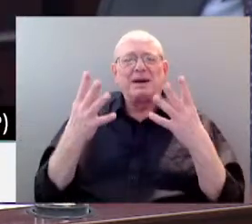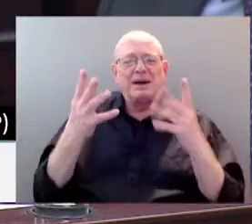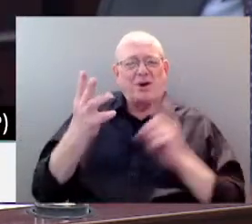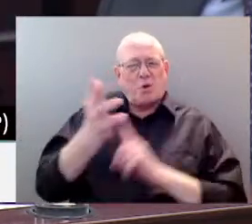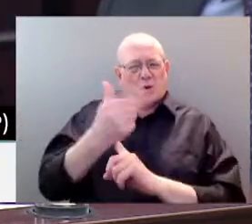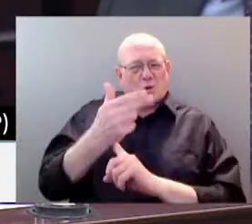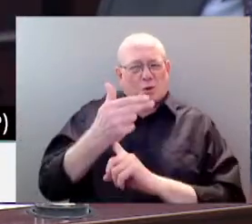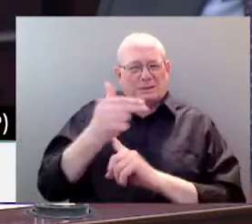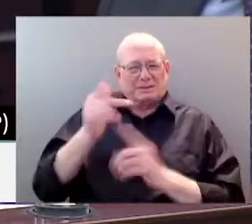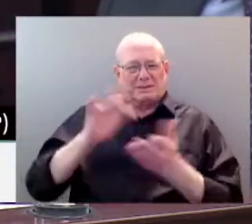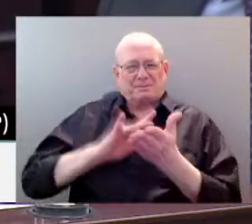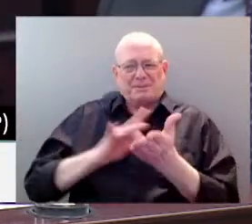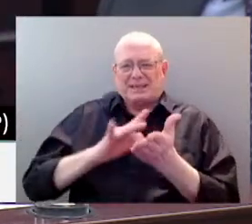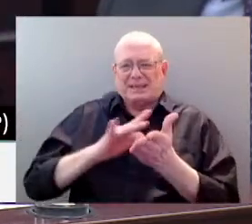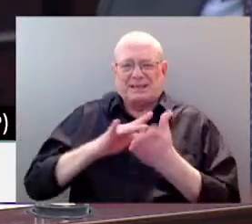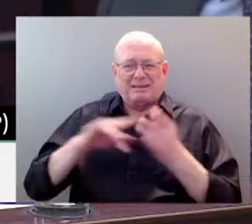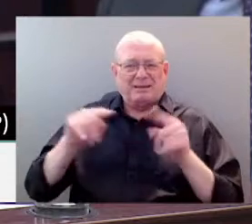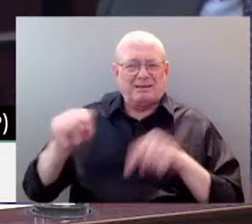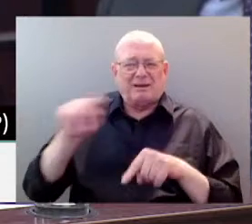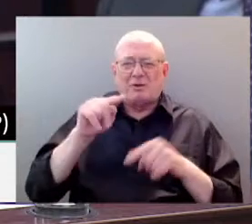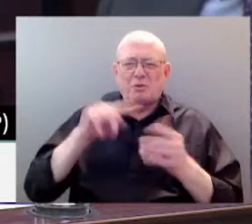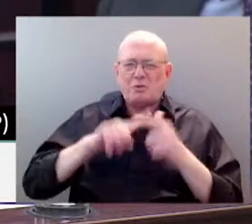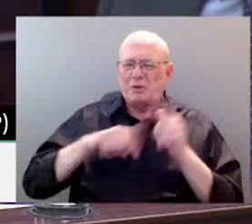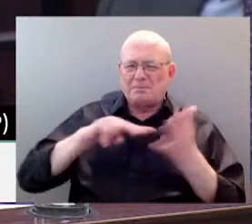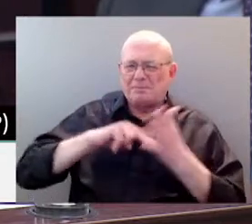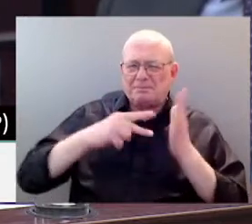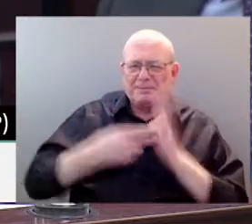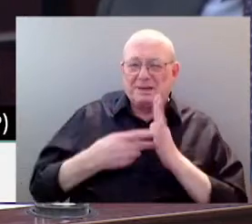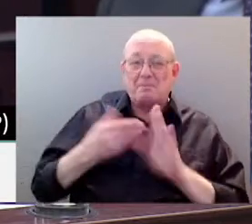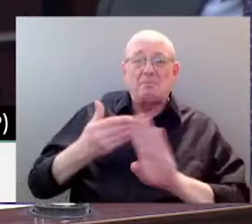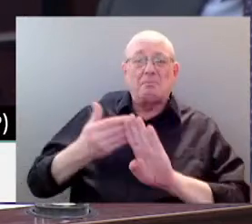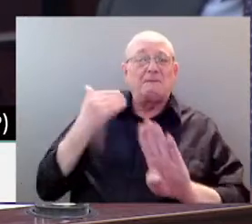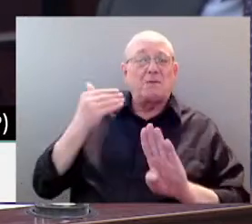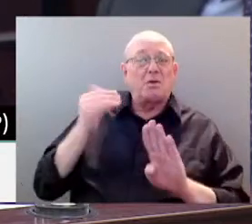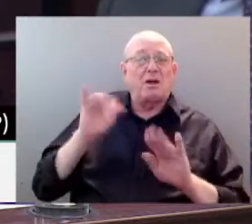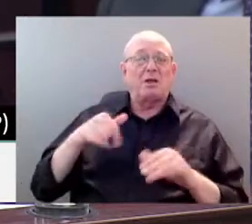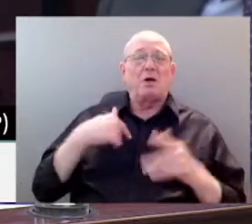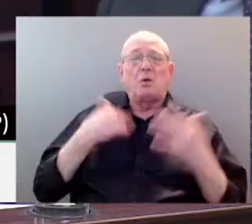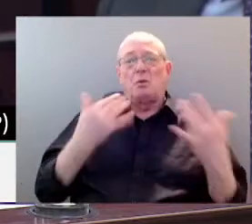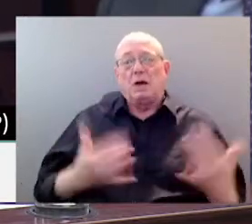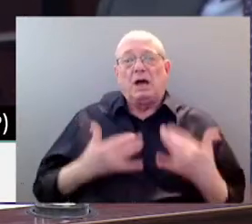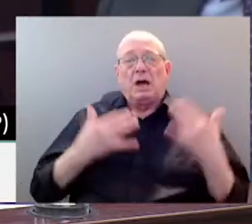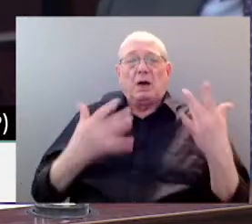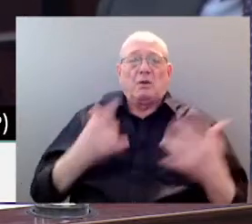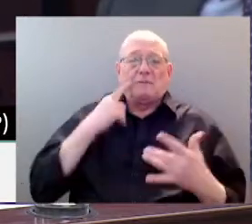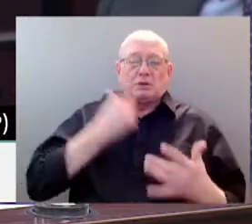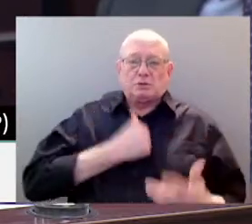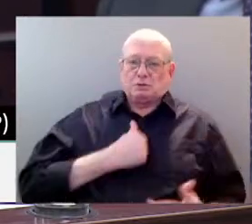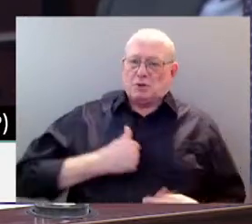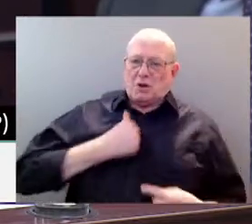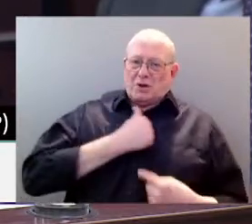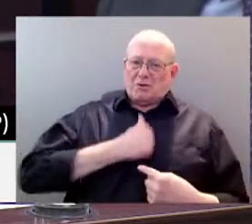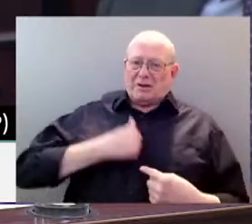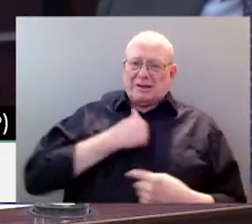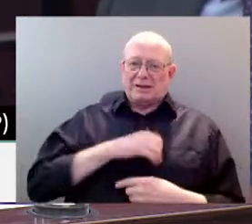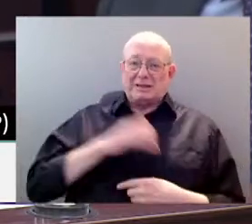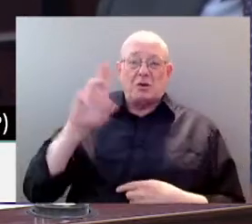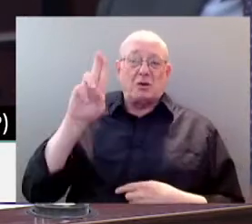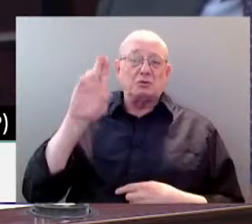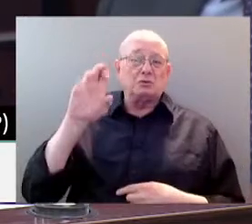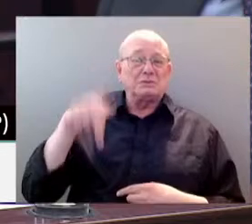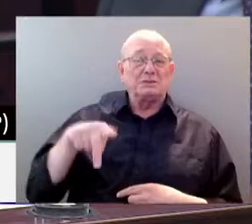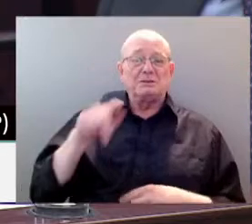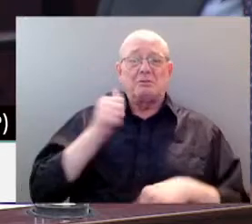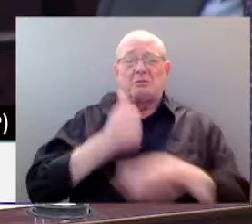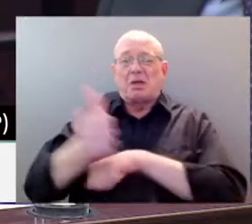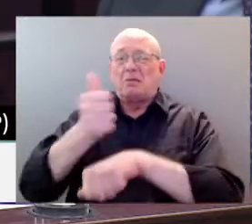been waiting for an a apology instead the health Minister exchanged finger pointing with the community services Minister and eventually sputtered out that